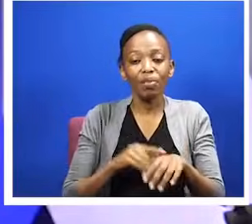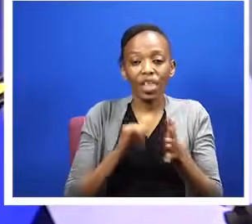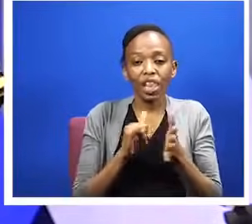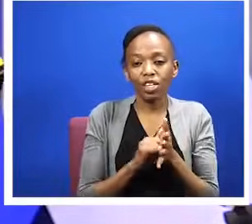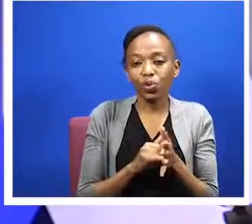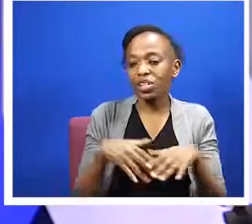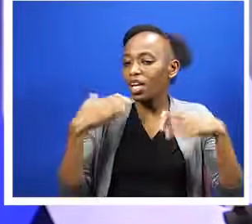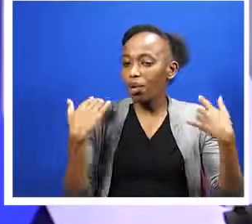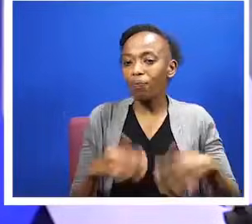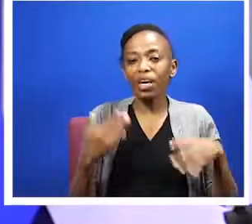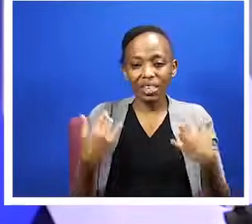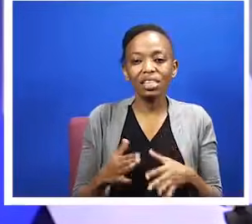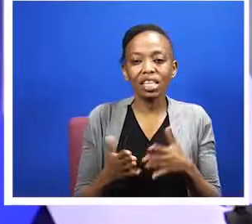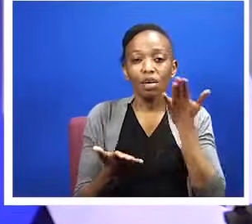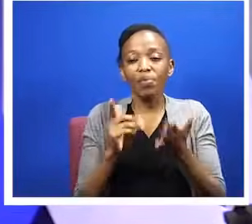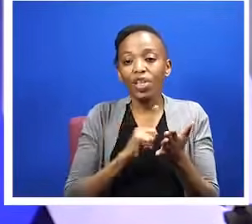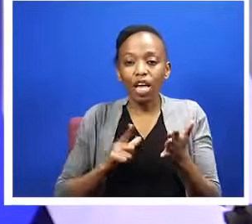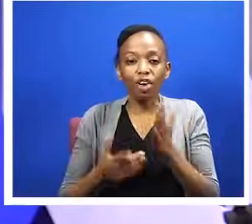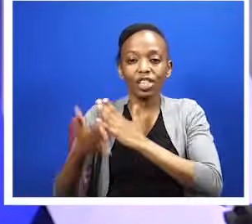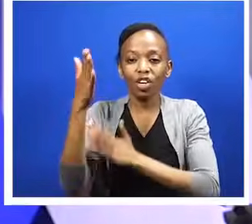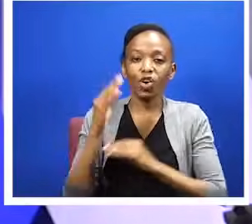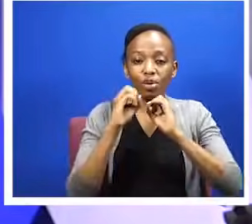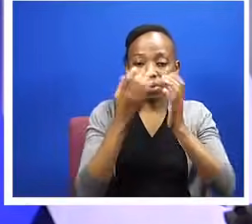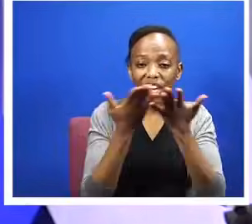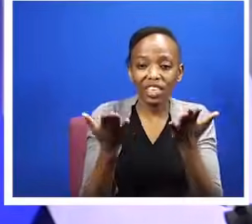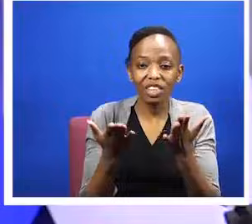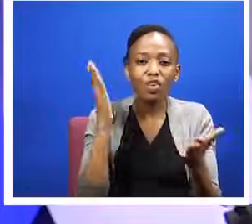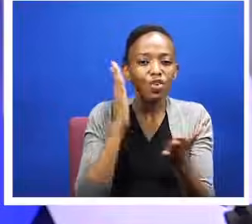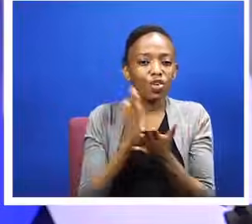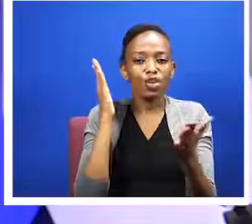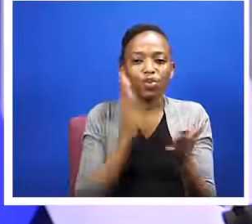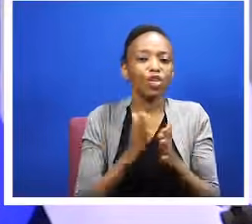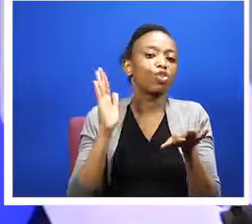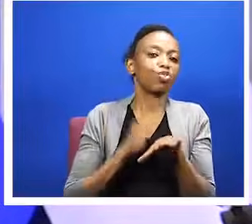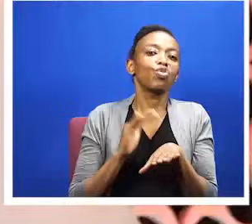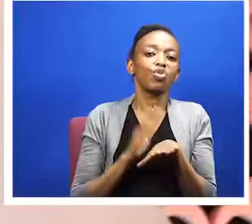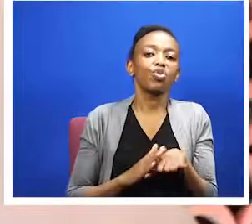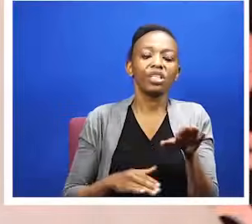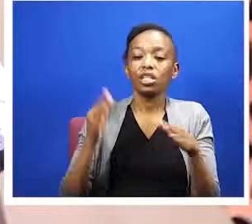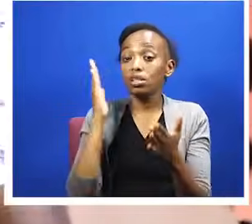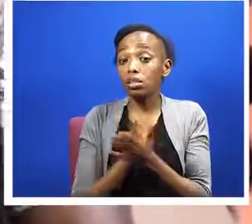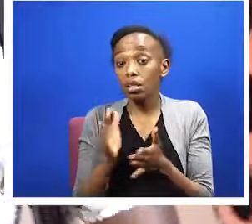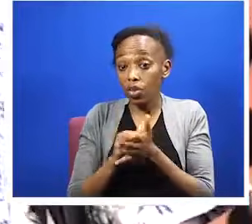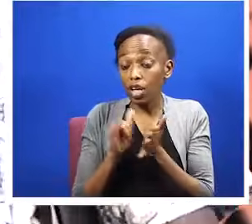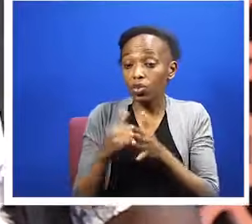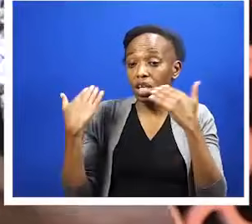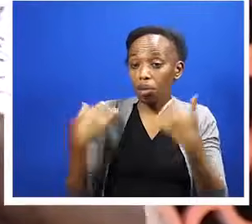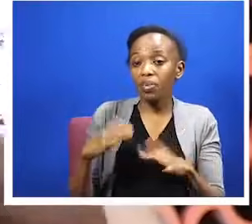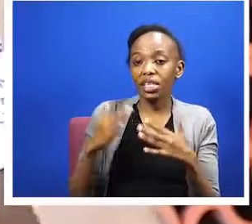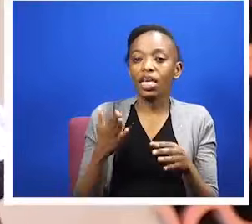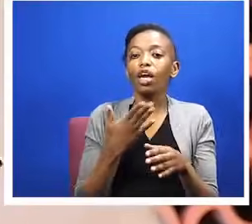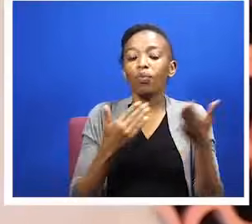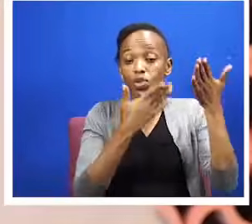just amazing. May the Lord God bless you real good. Indeed, that was amazing. And I want to